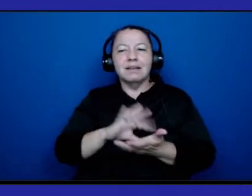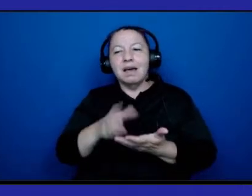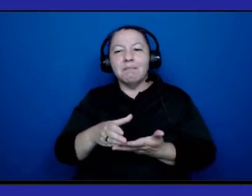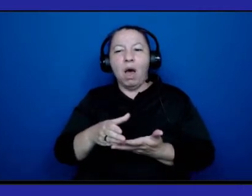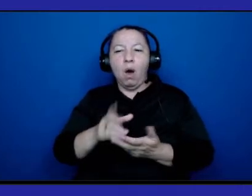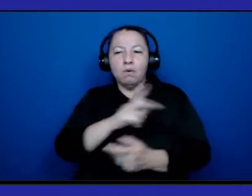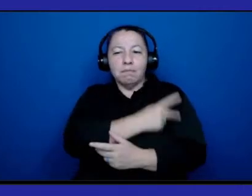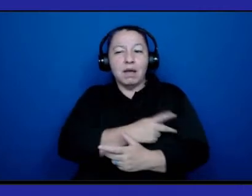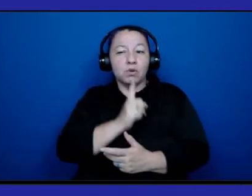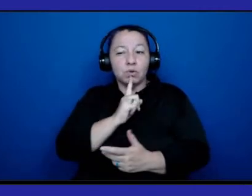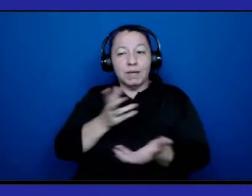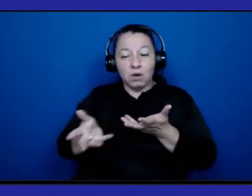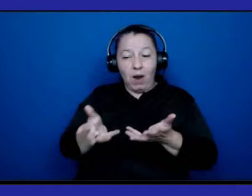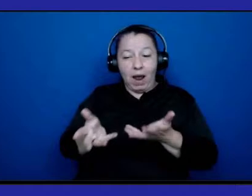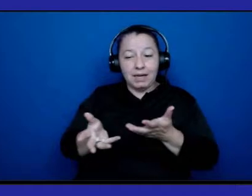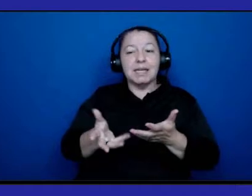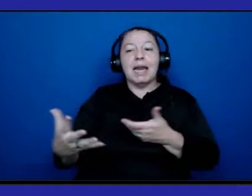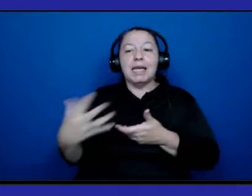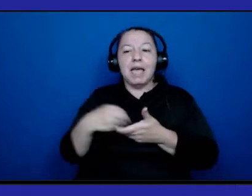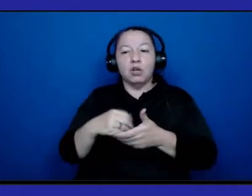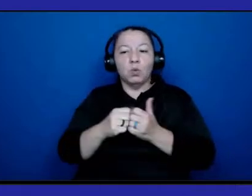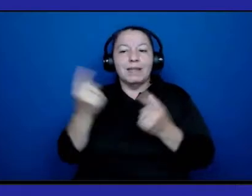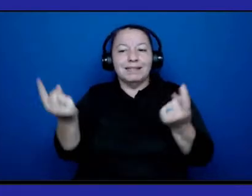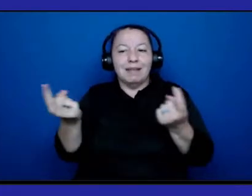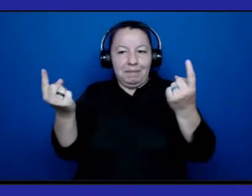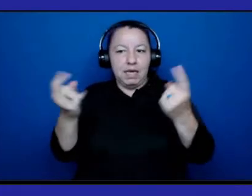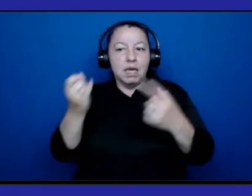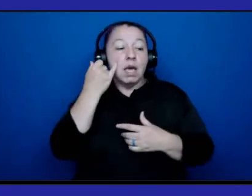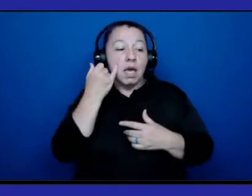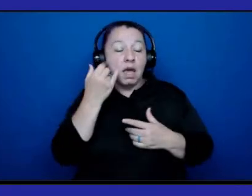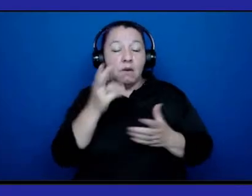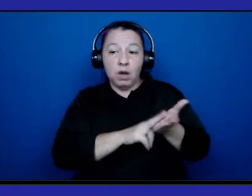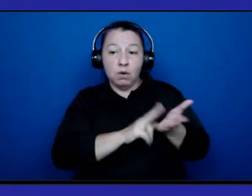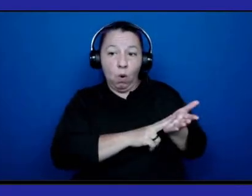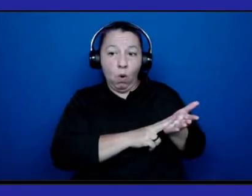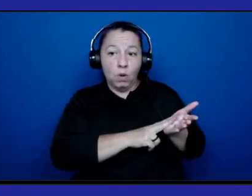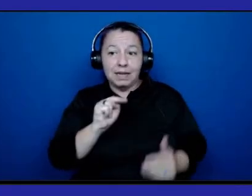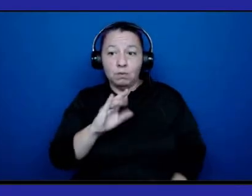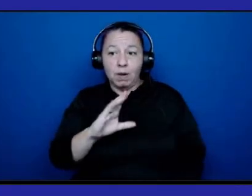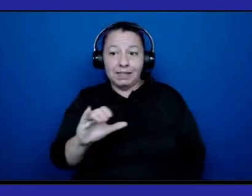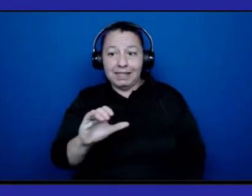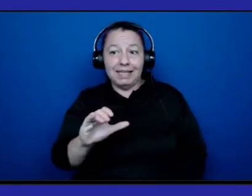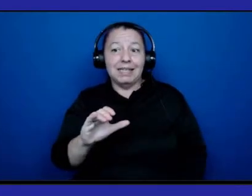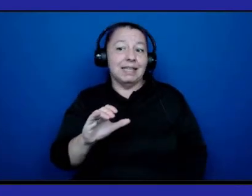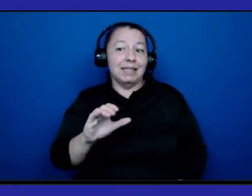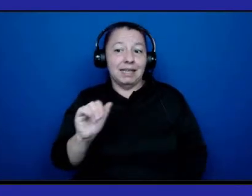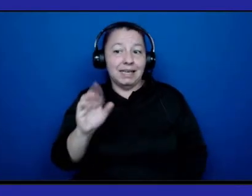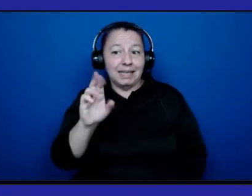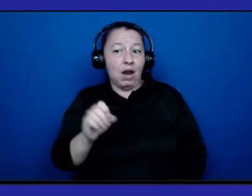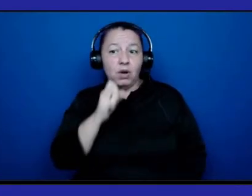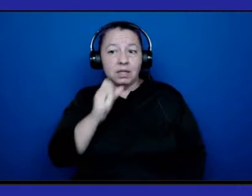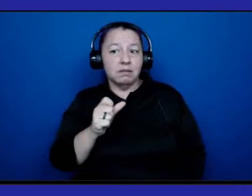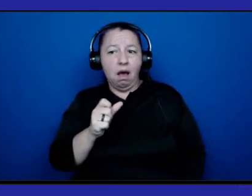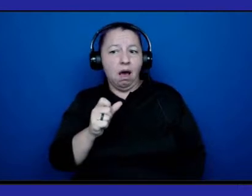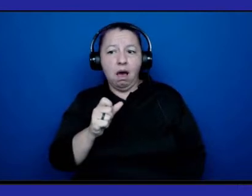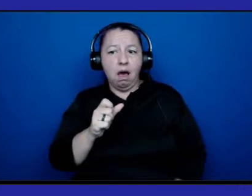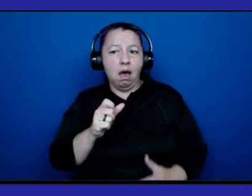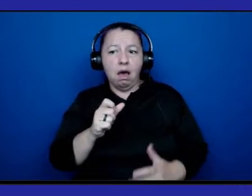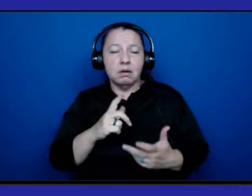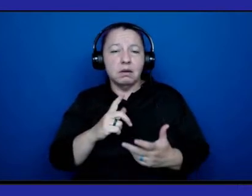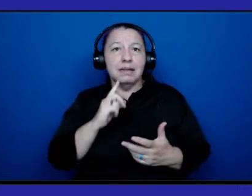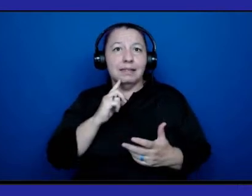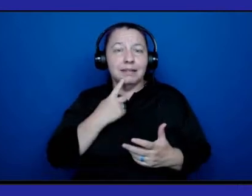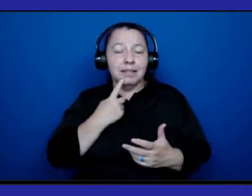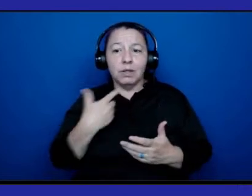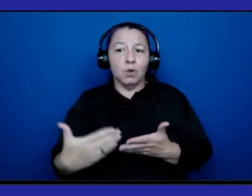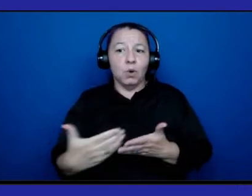engaging in something. But if we enroll them in NYC Care, it's not a major revenue generator to Right. the system. It's only a revenue generator really if